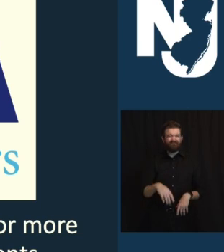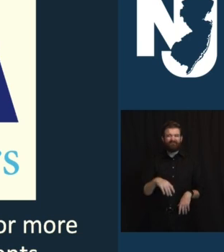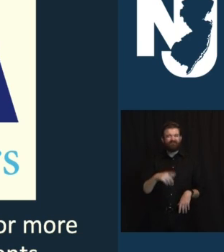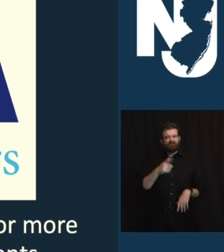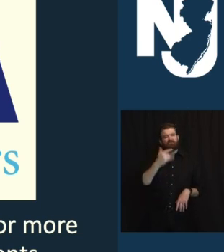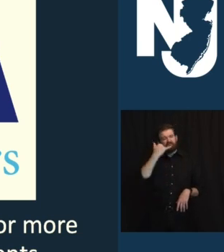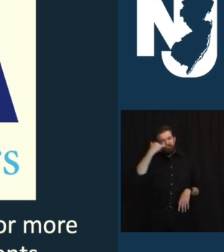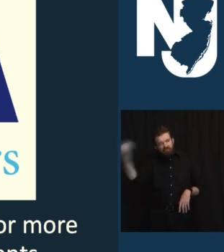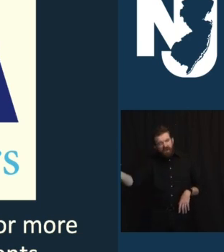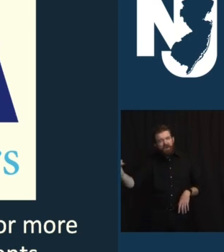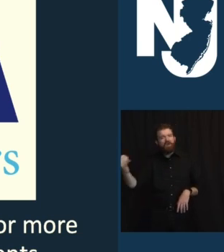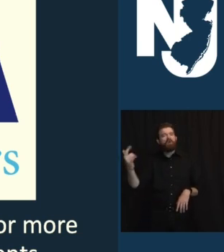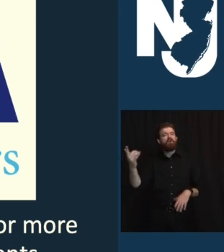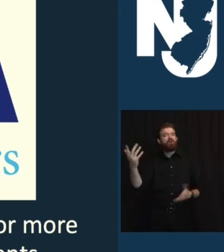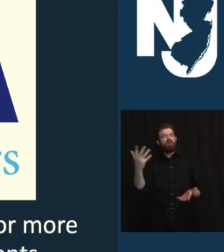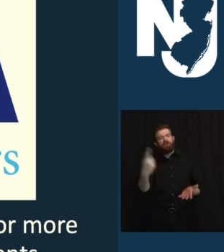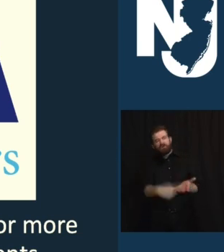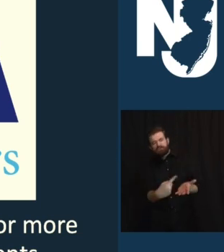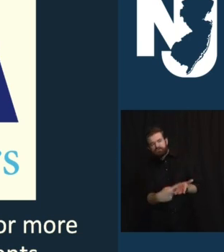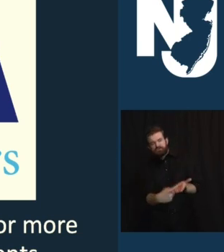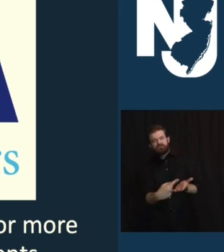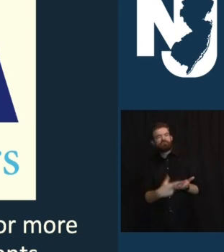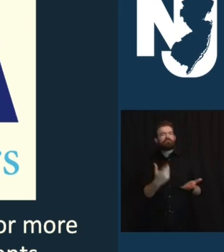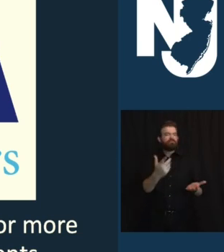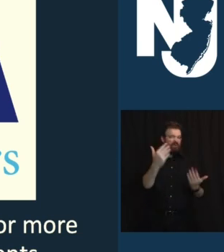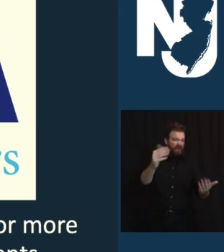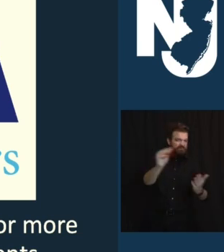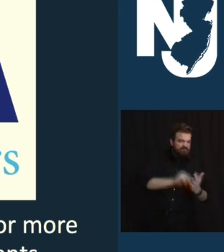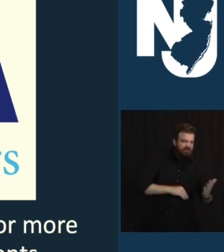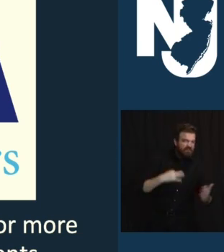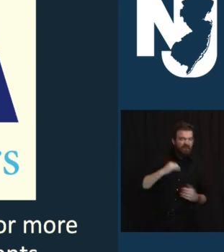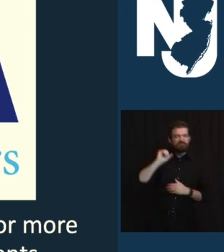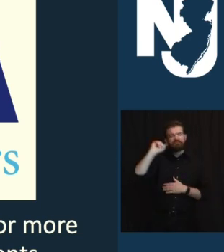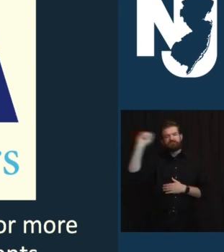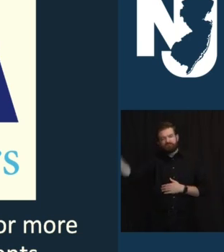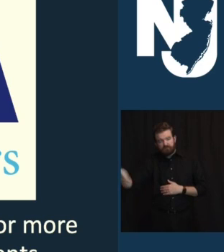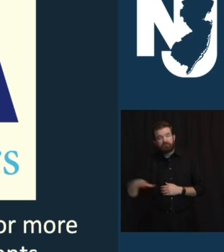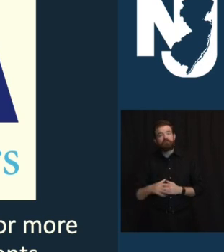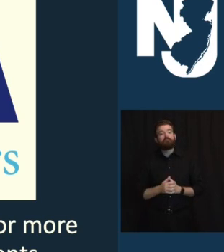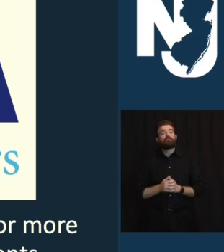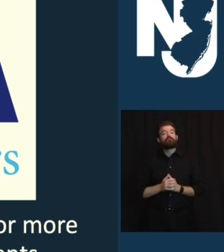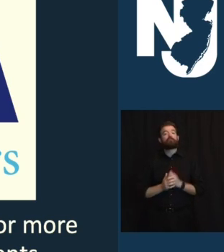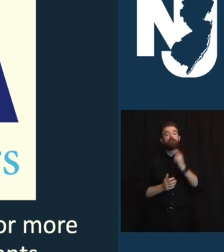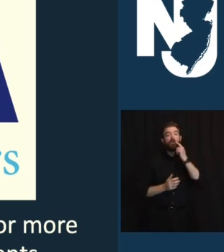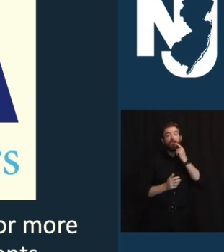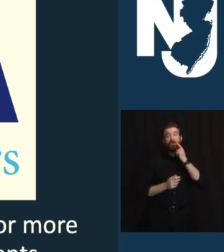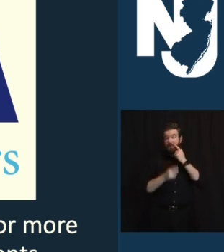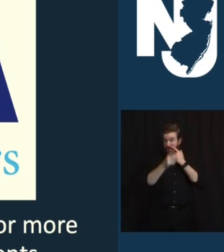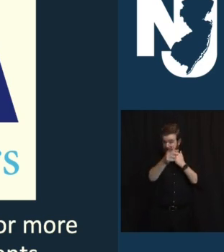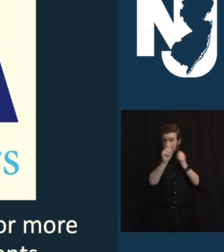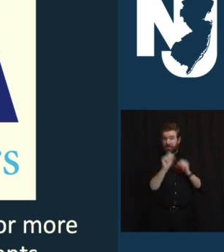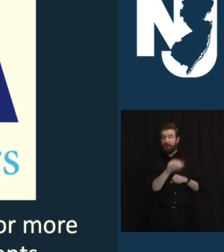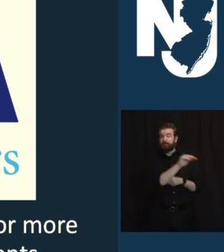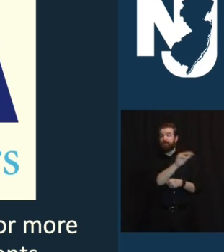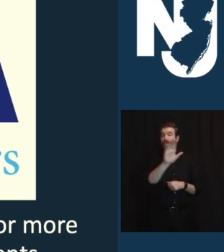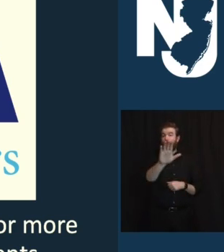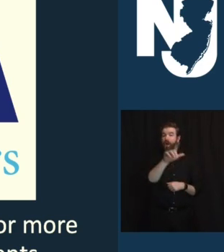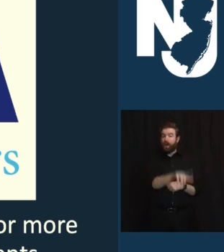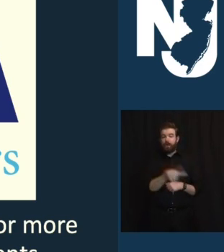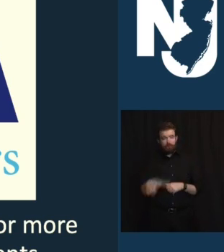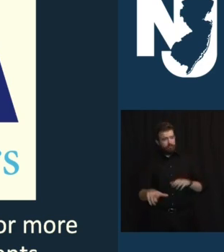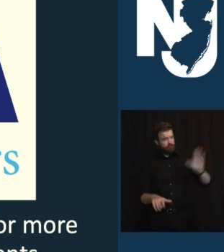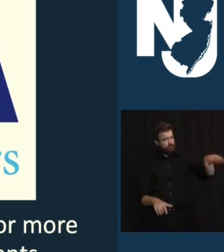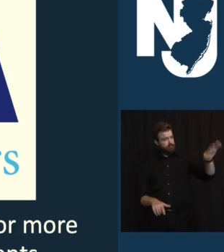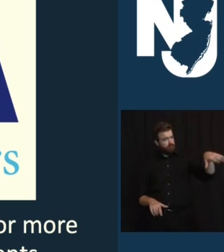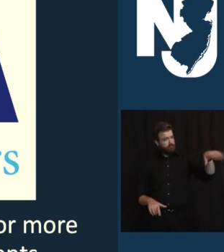you're eligible based on the requirements. And landlords, again, are allowed to submit applications, by the way, on behalf of tenants